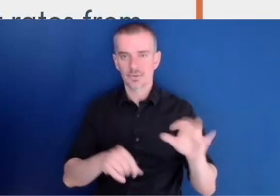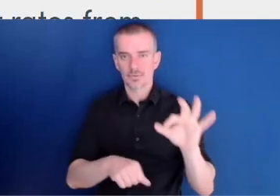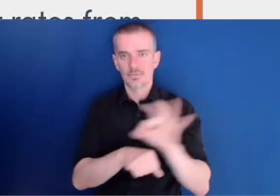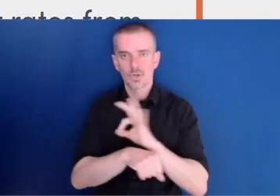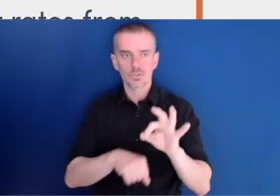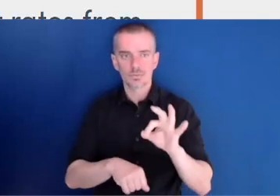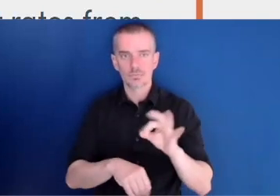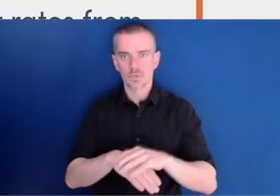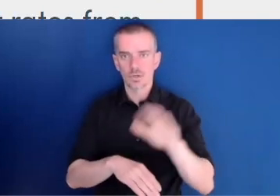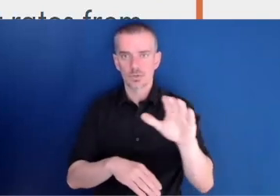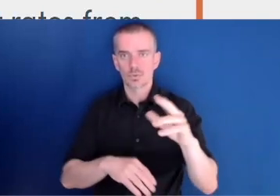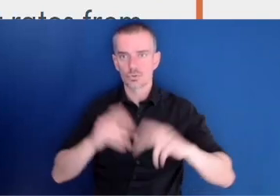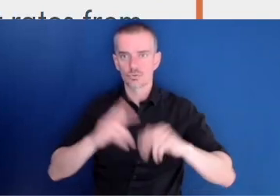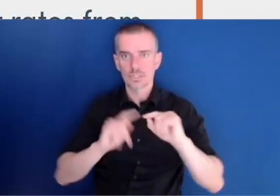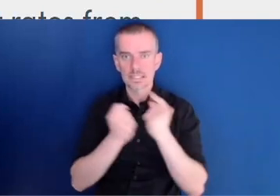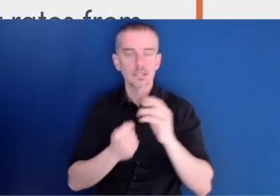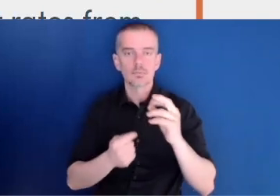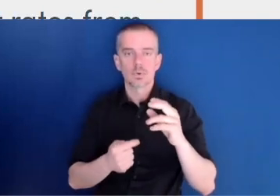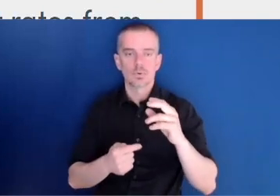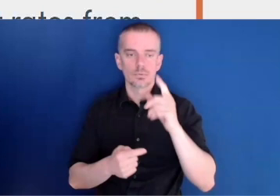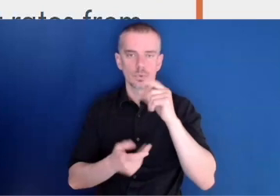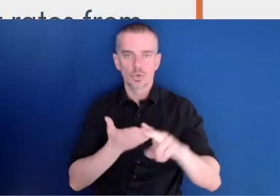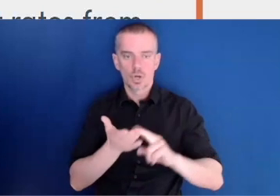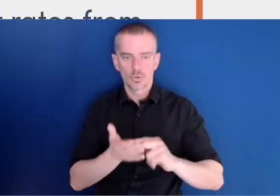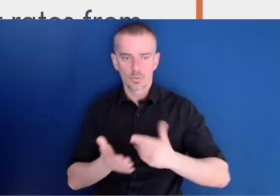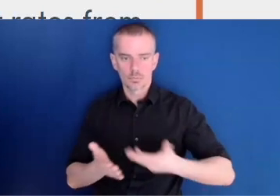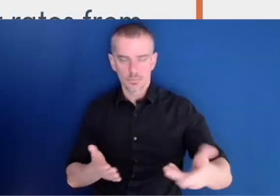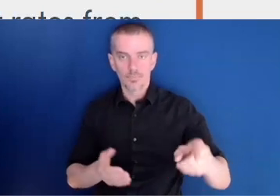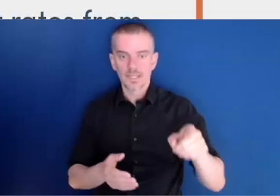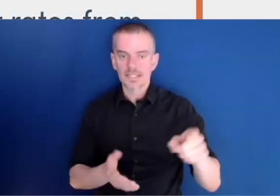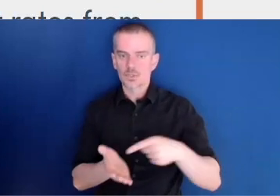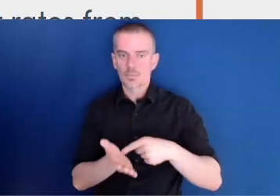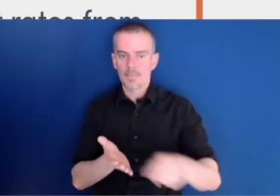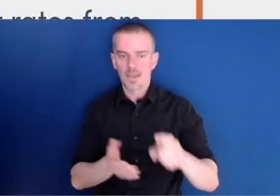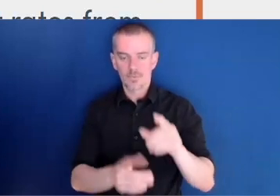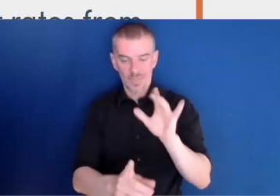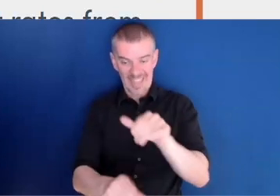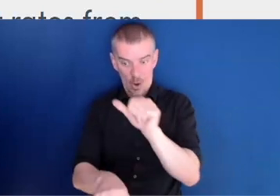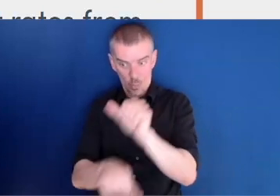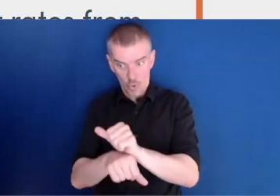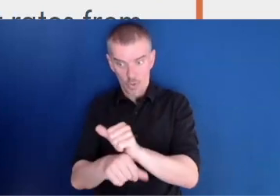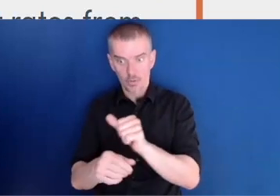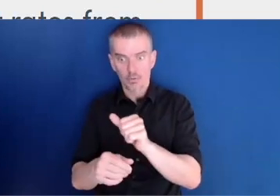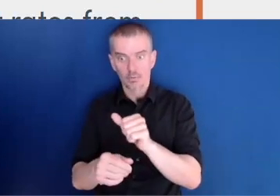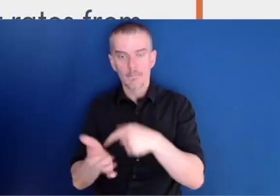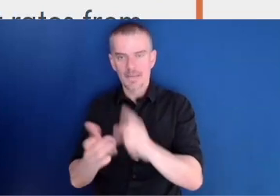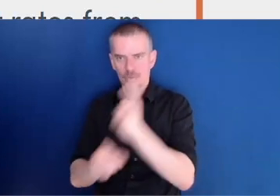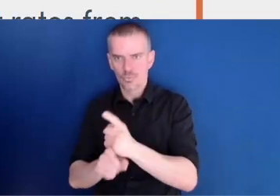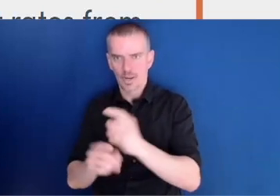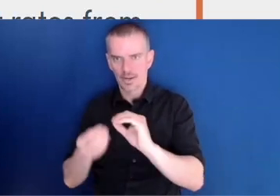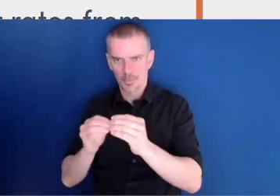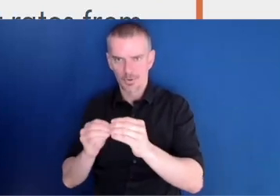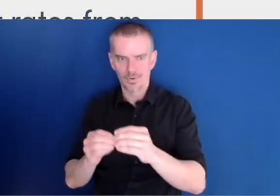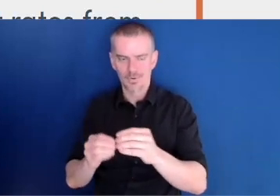construction team or that you're contracting with, they need to be paid at the rate for the work that they're doing. So this can get a little